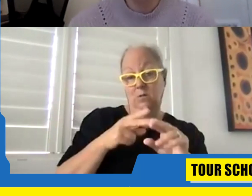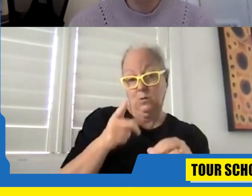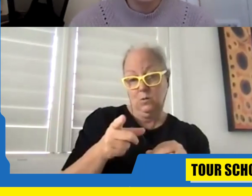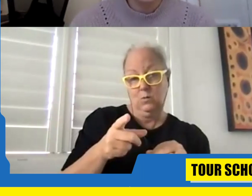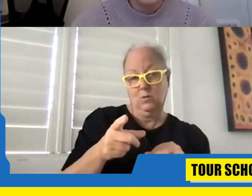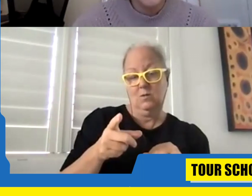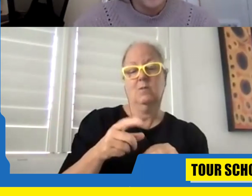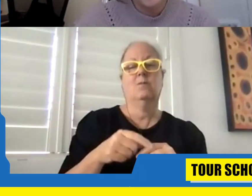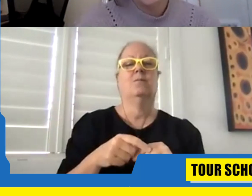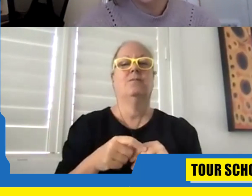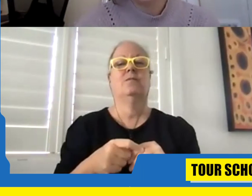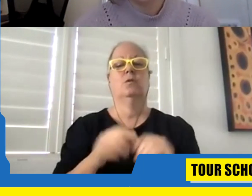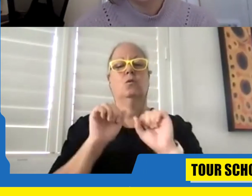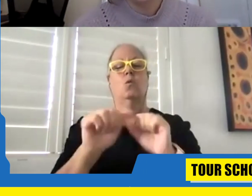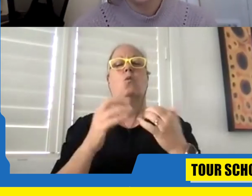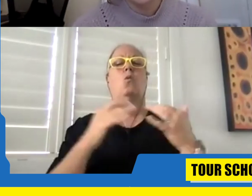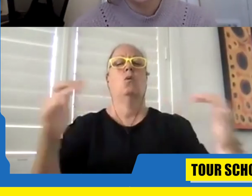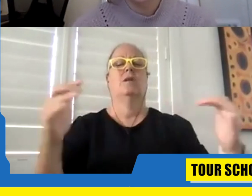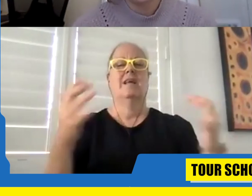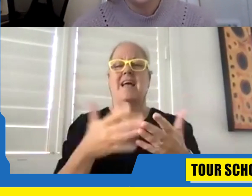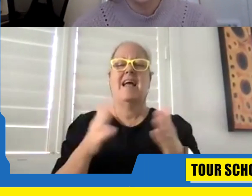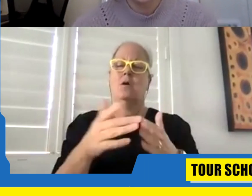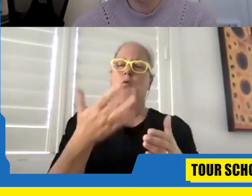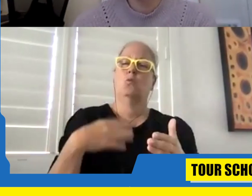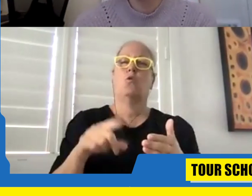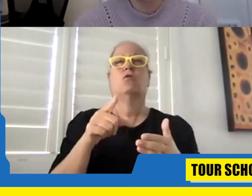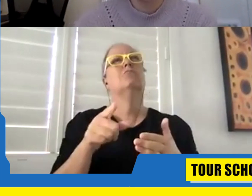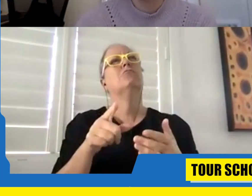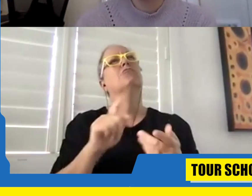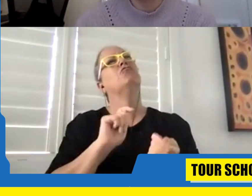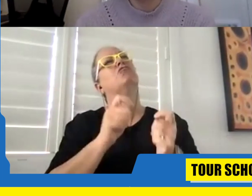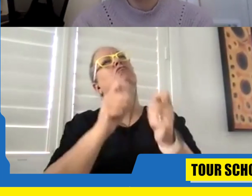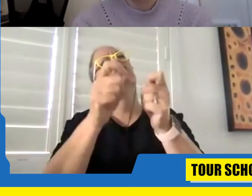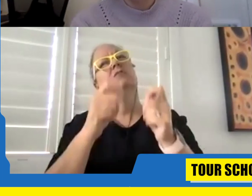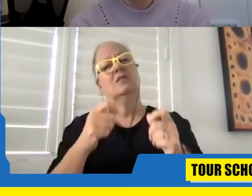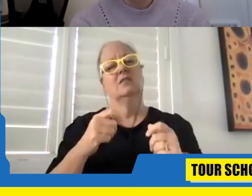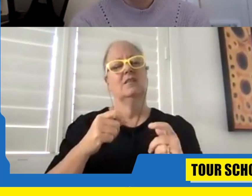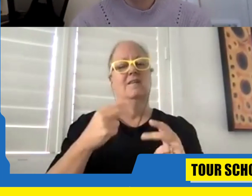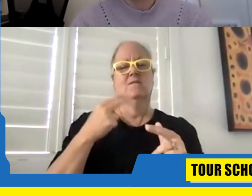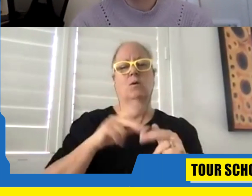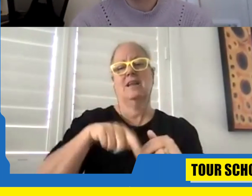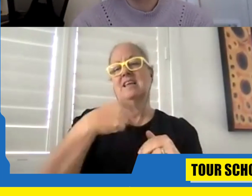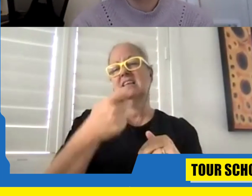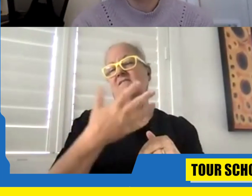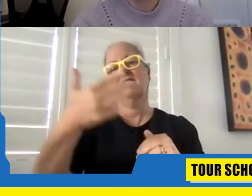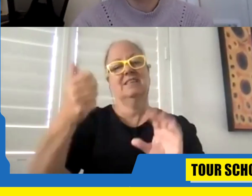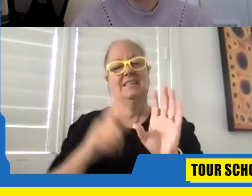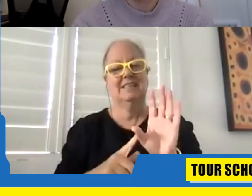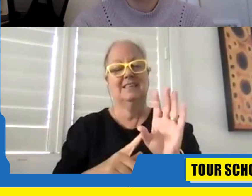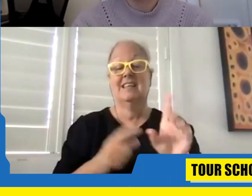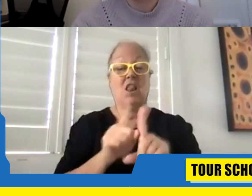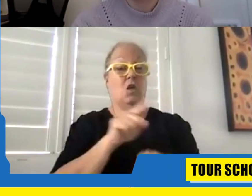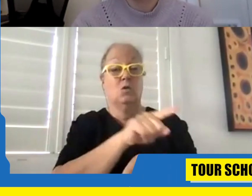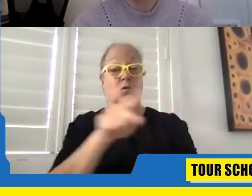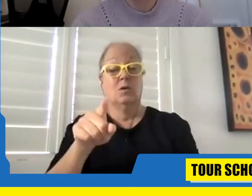how would you like to see your audience develop over the next 5 years? Well, like everyone, I'd love to have, like, back